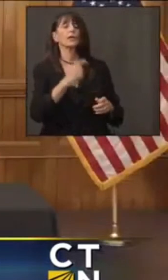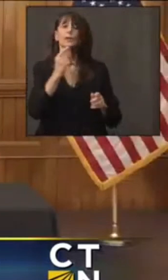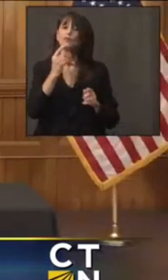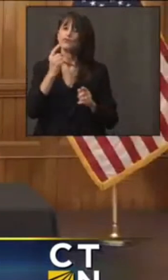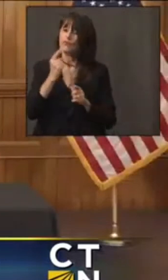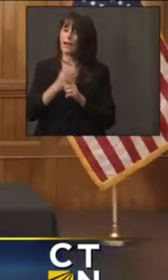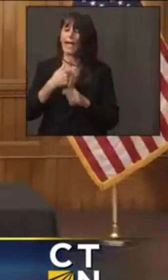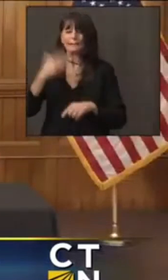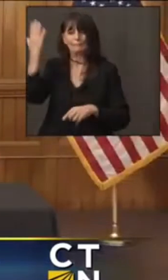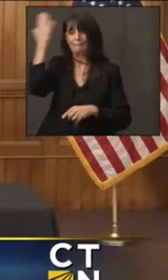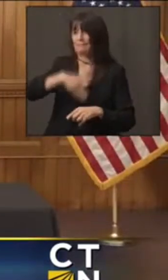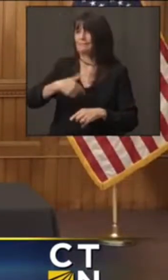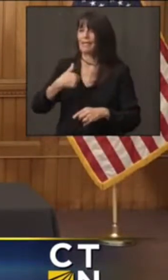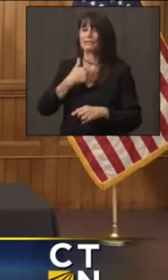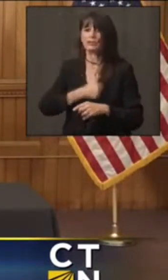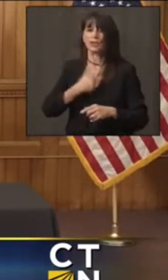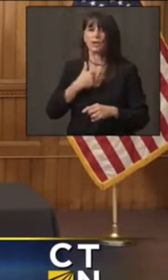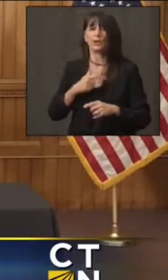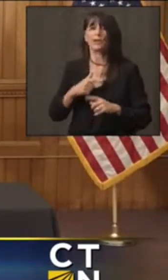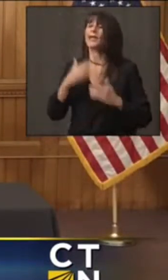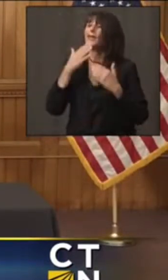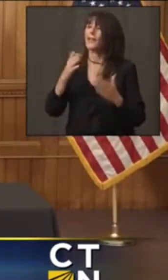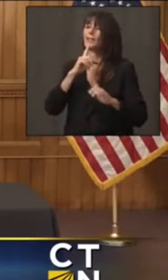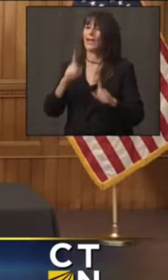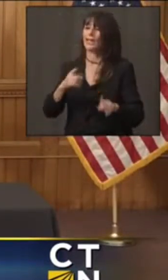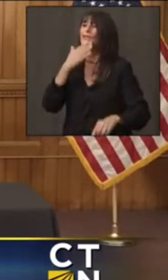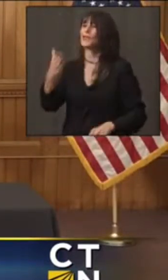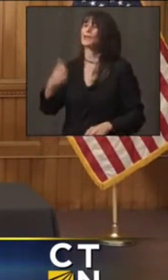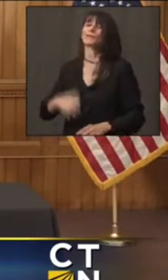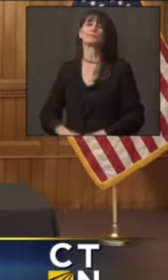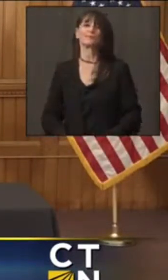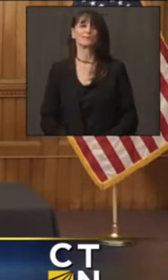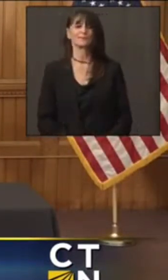for that. I'm all set. Thank you.